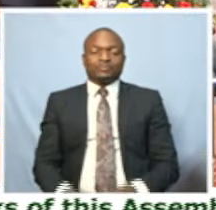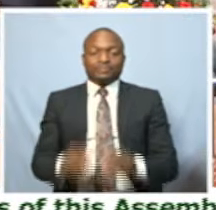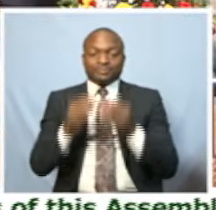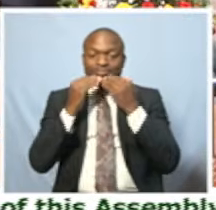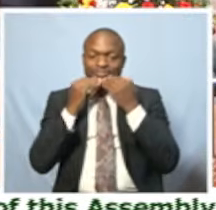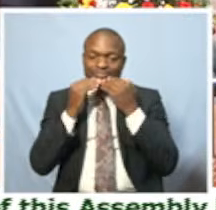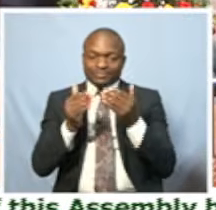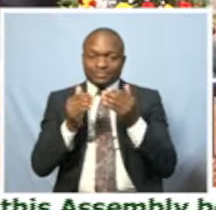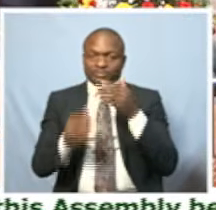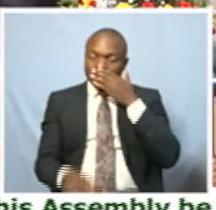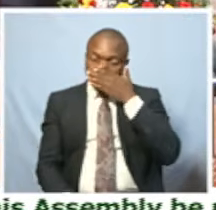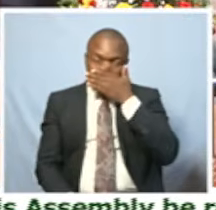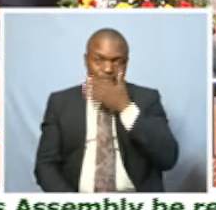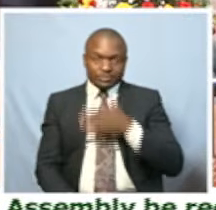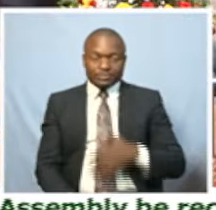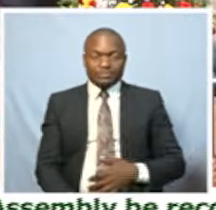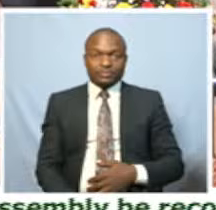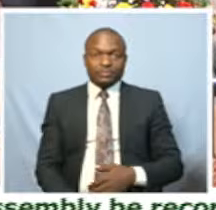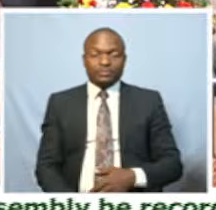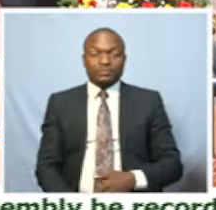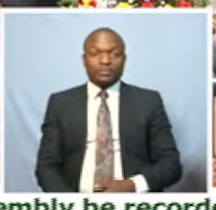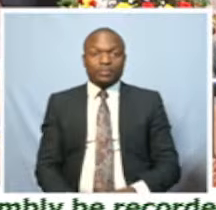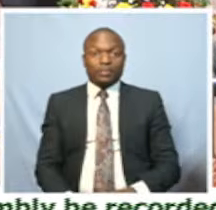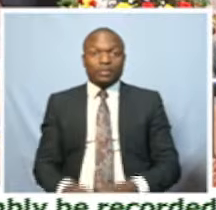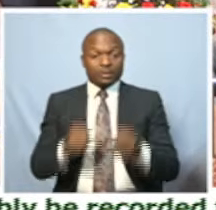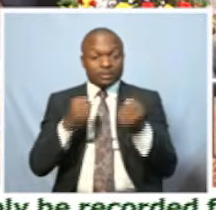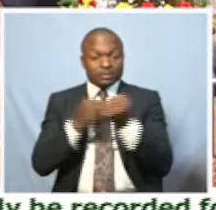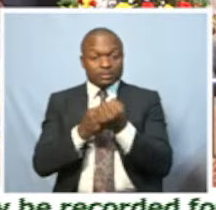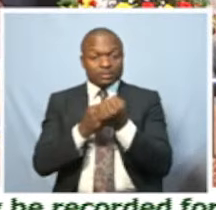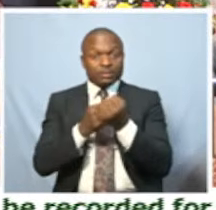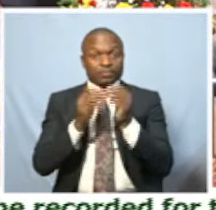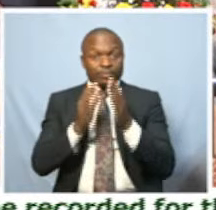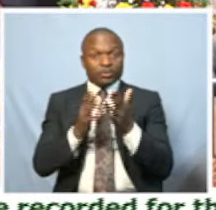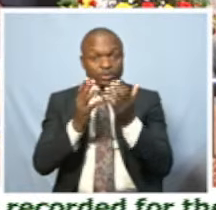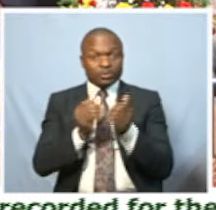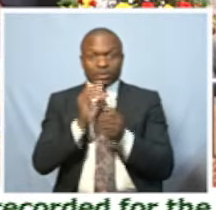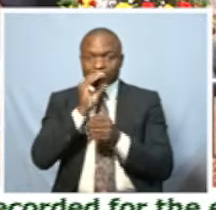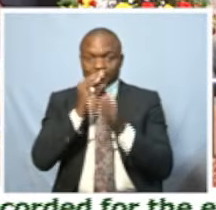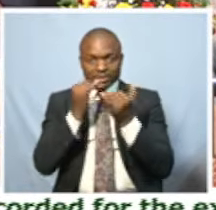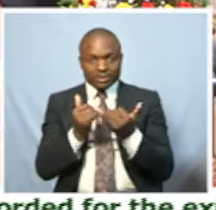Thank you. Does the seconder wish to speak now or later?